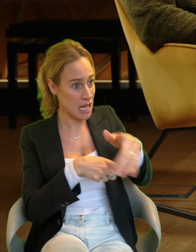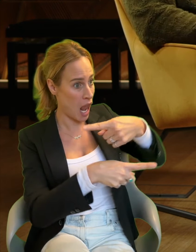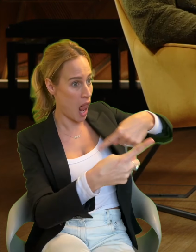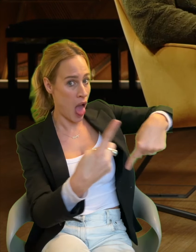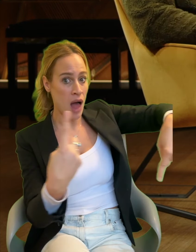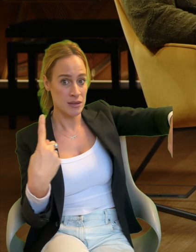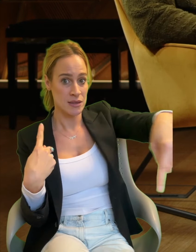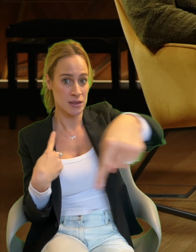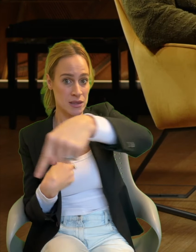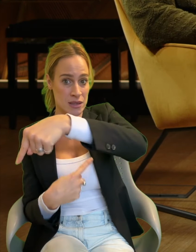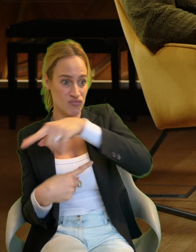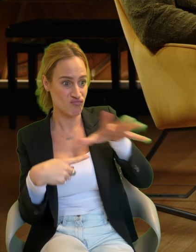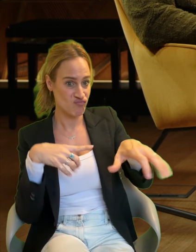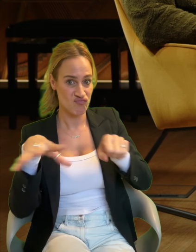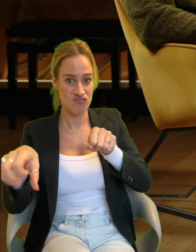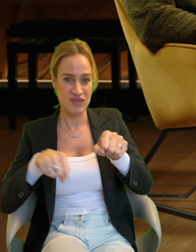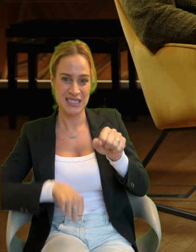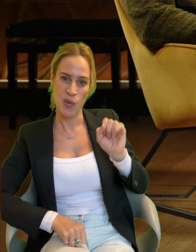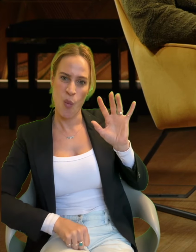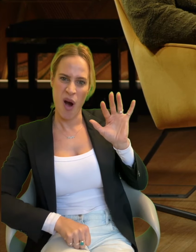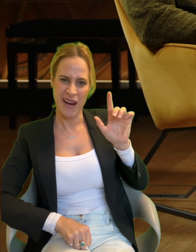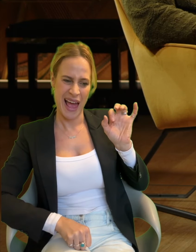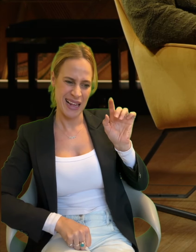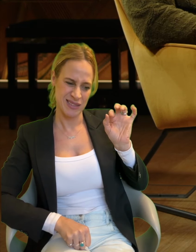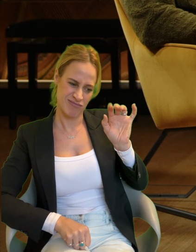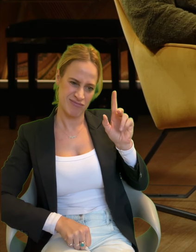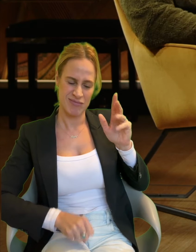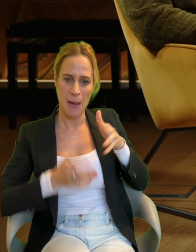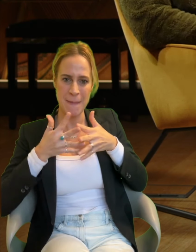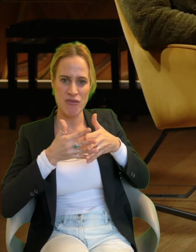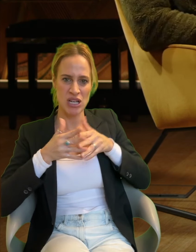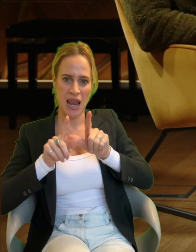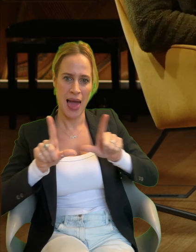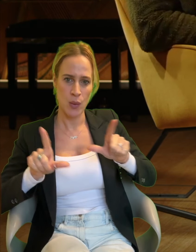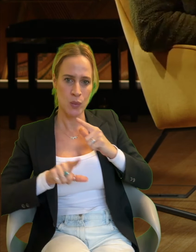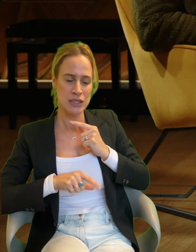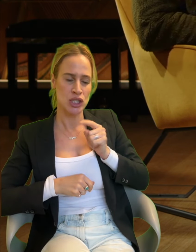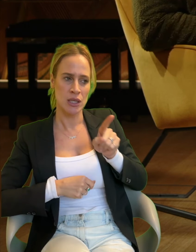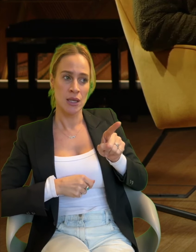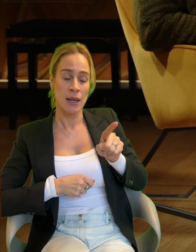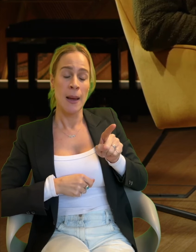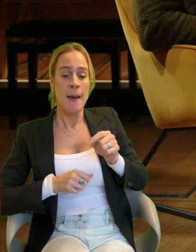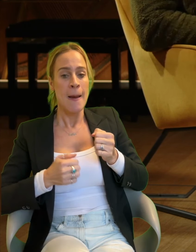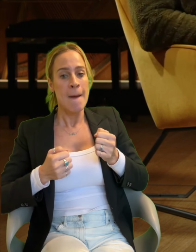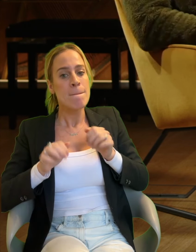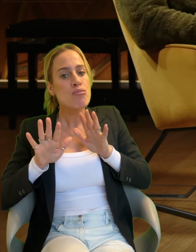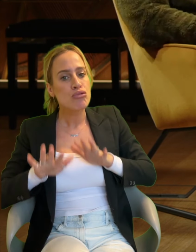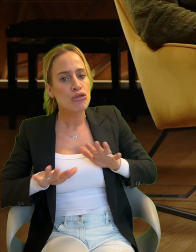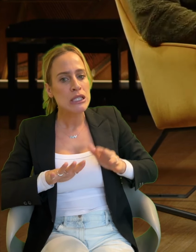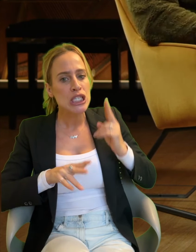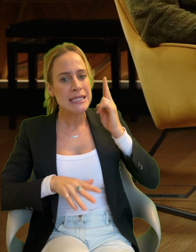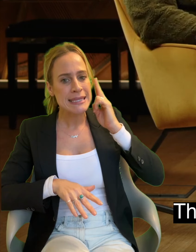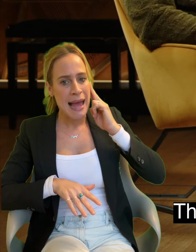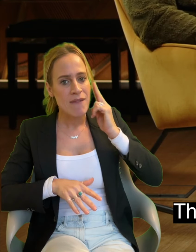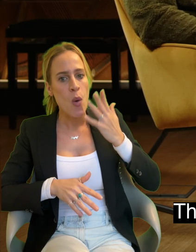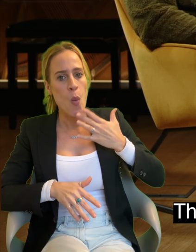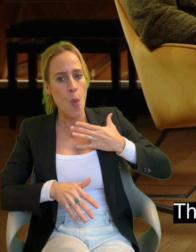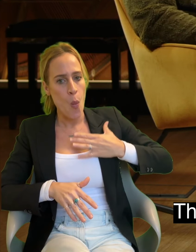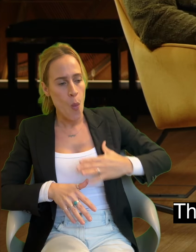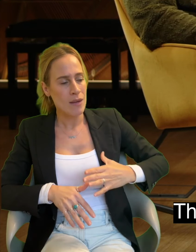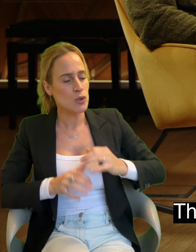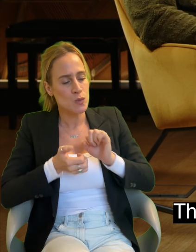in the country, and it's all on one hand. So British deaf people are very precious. They want to keep the richness of